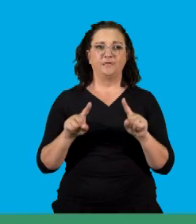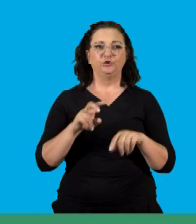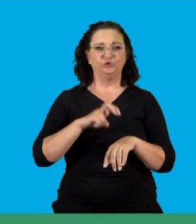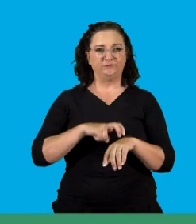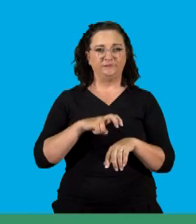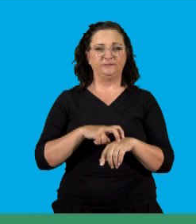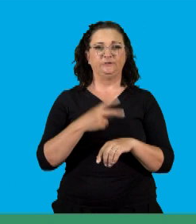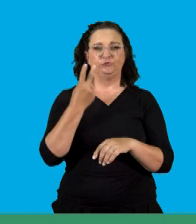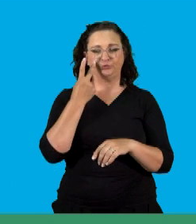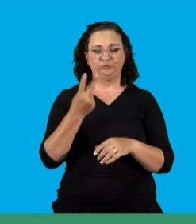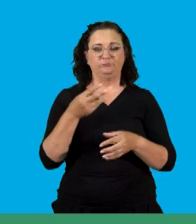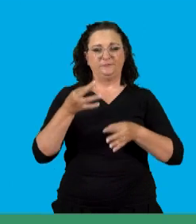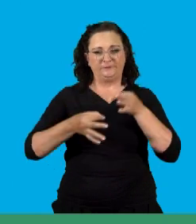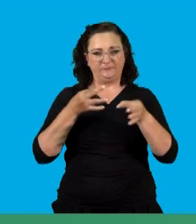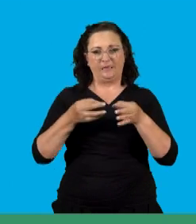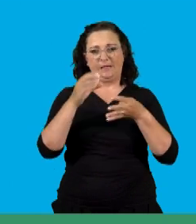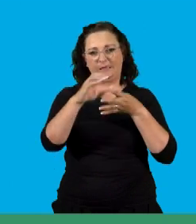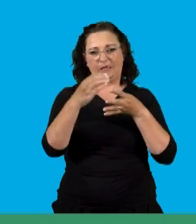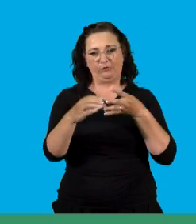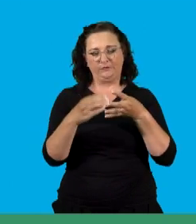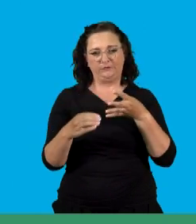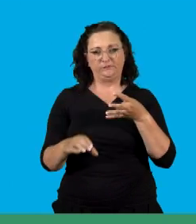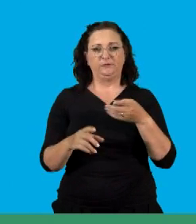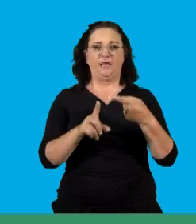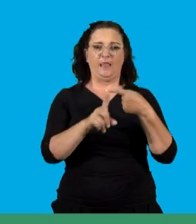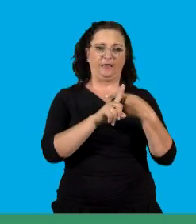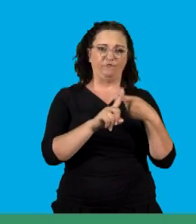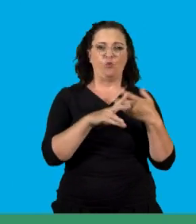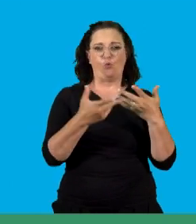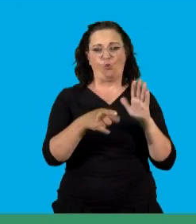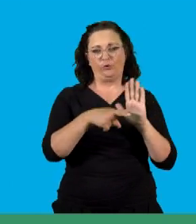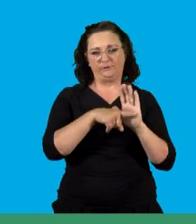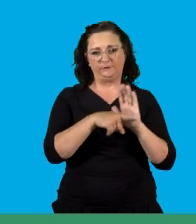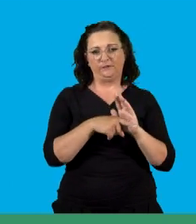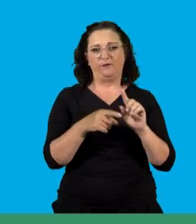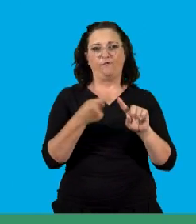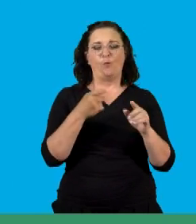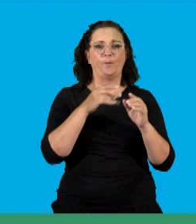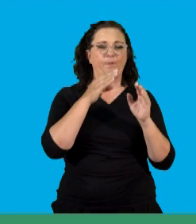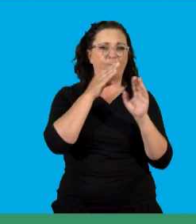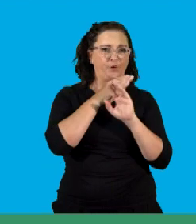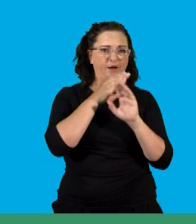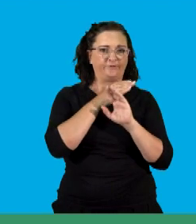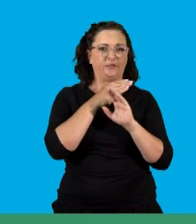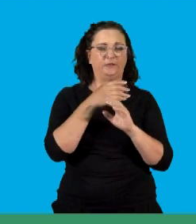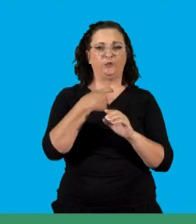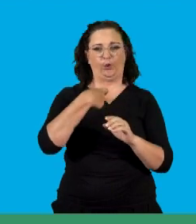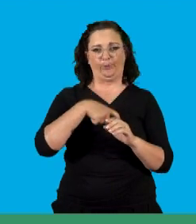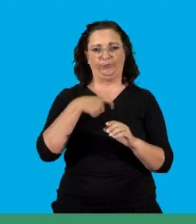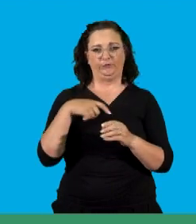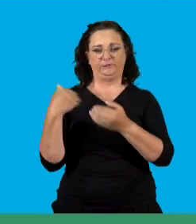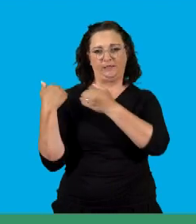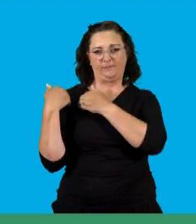able to define and explain the characteristics, advantages, or disadvantages of the private